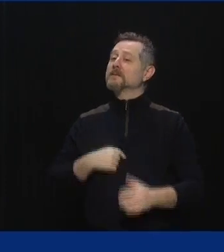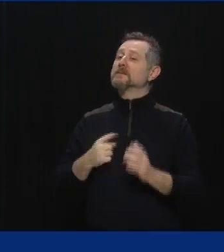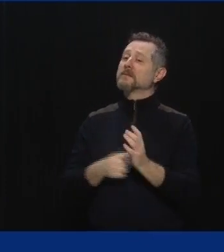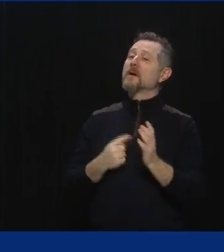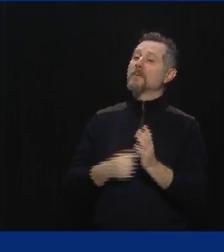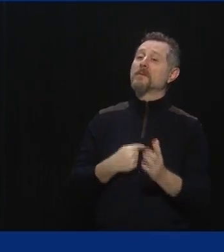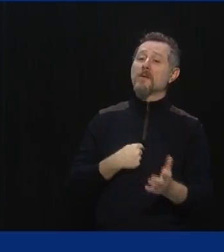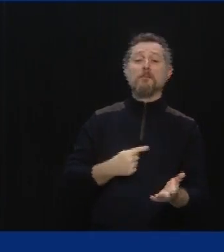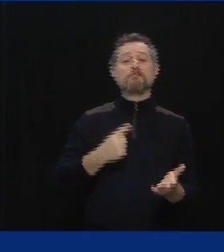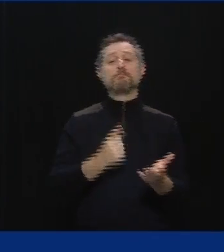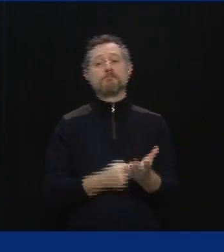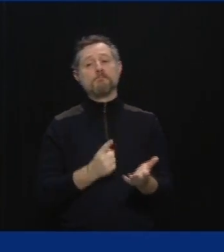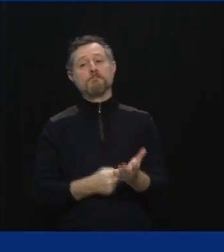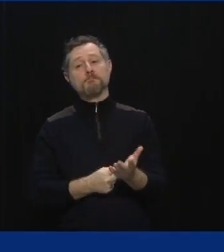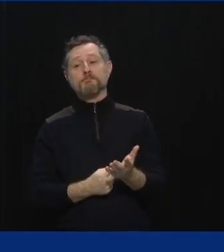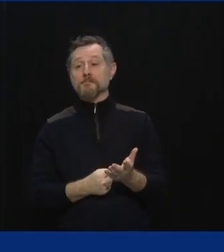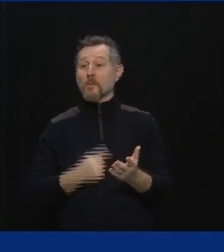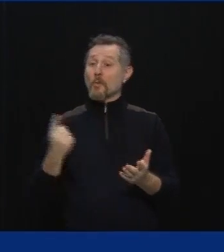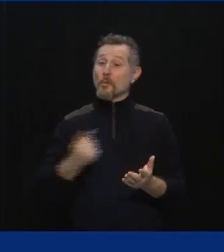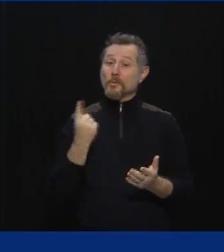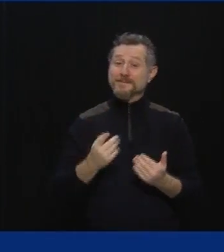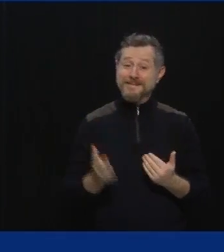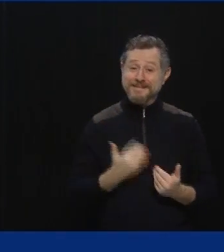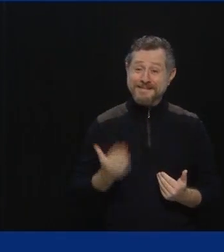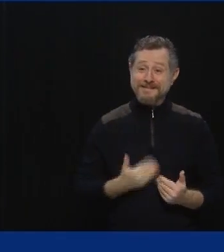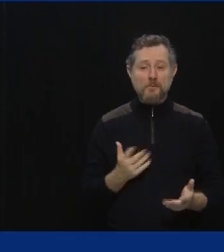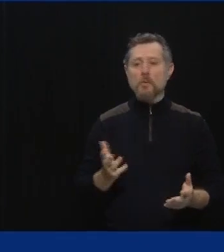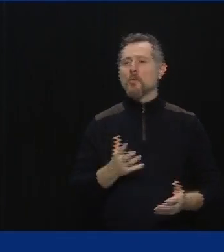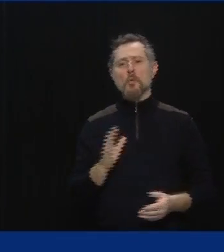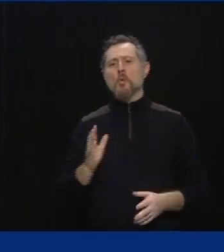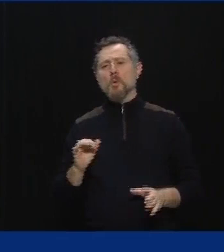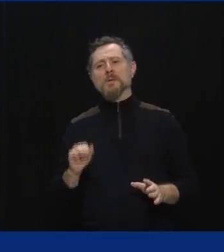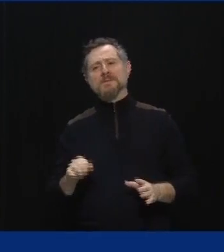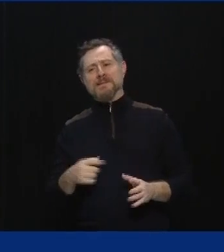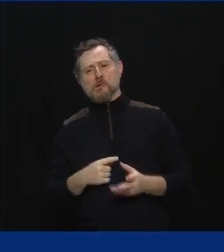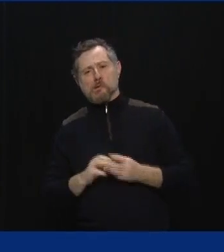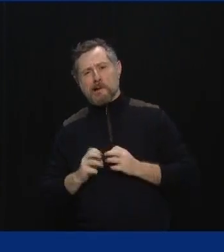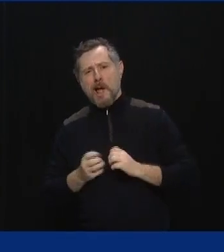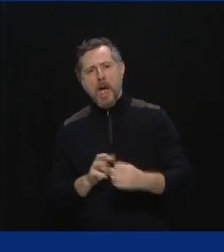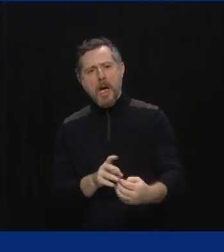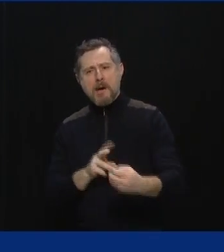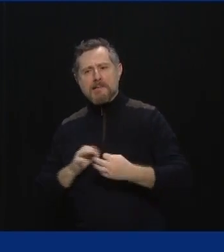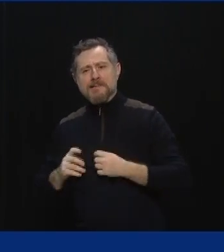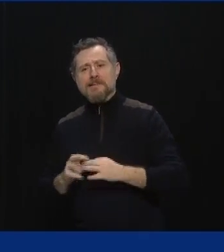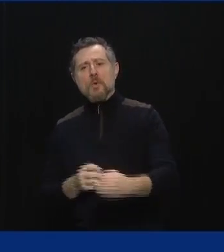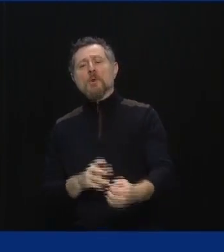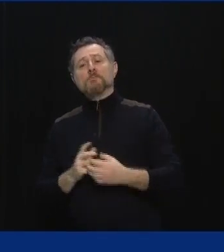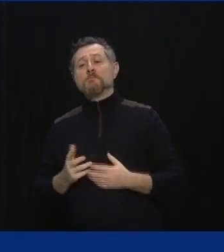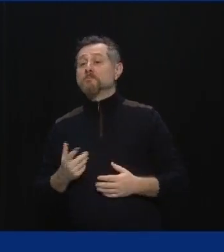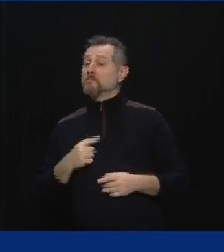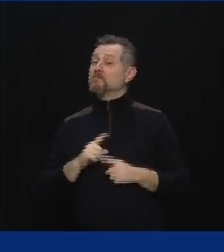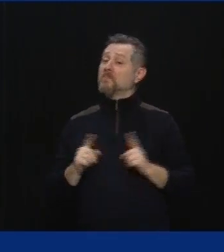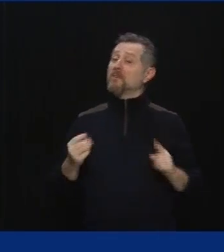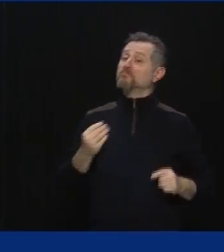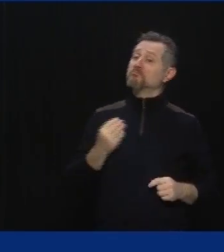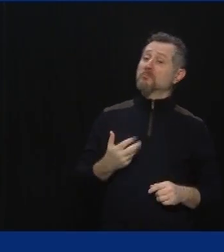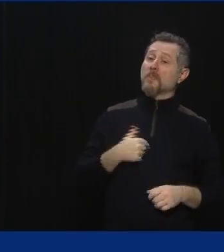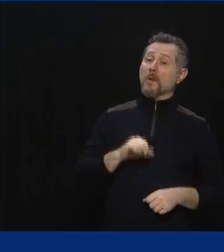tough. But one thing I can say about the folks in this room that I work together with, from Gerard